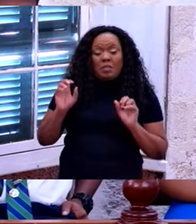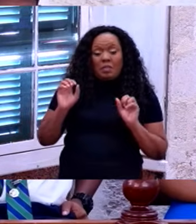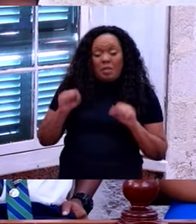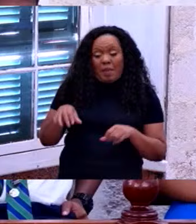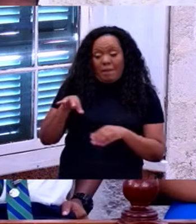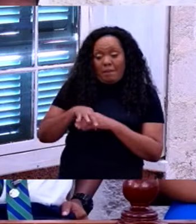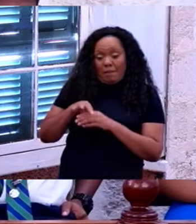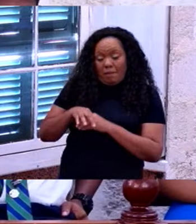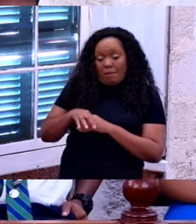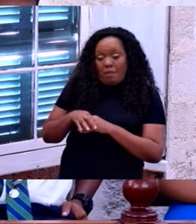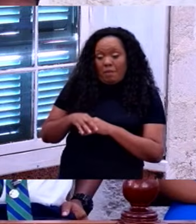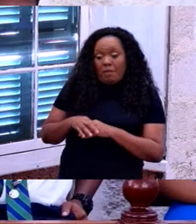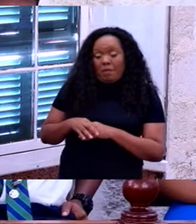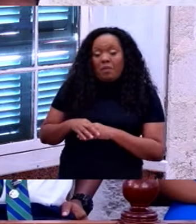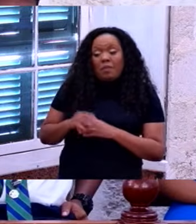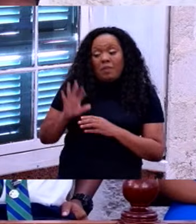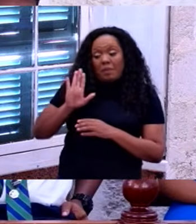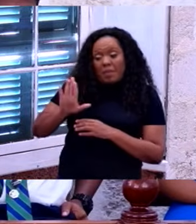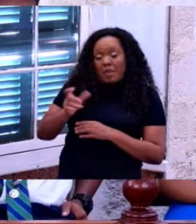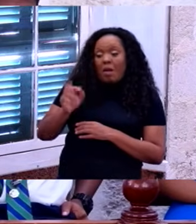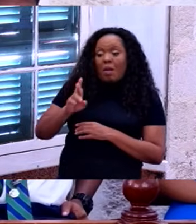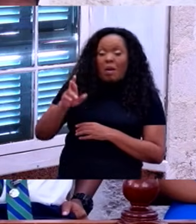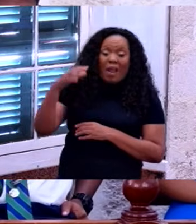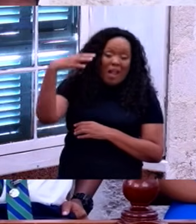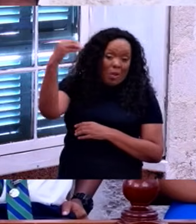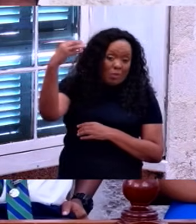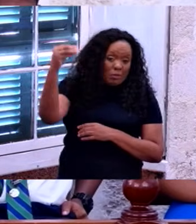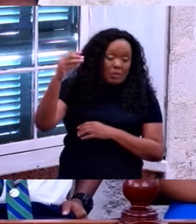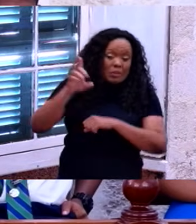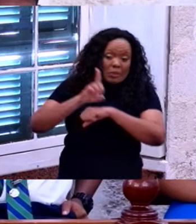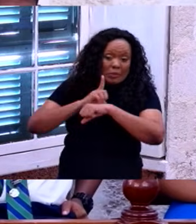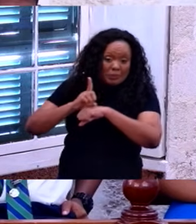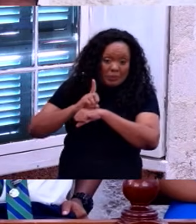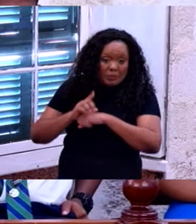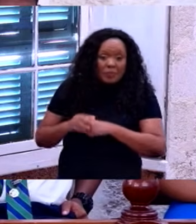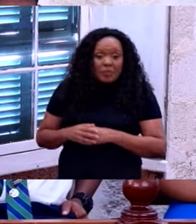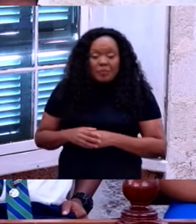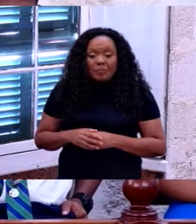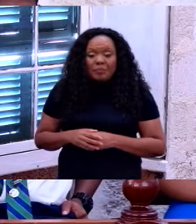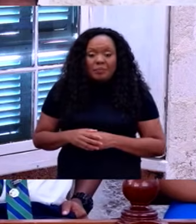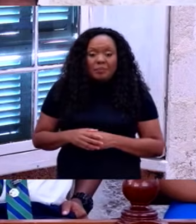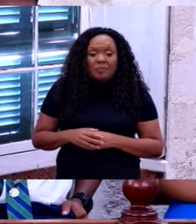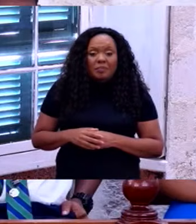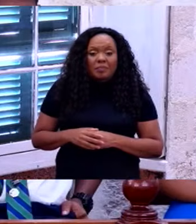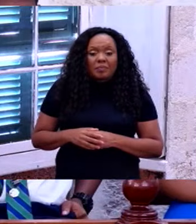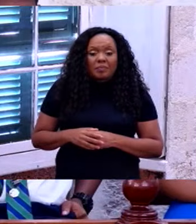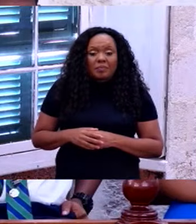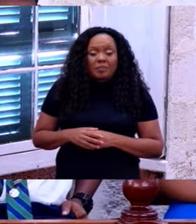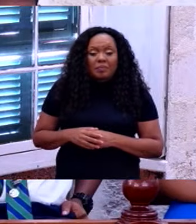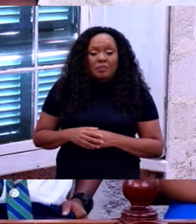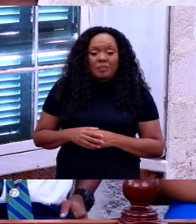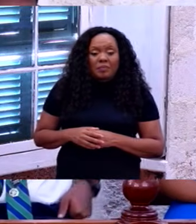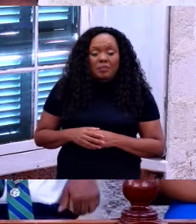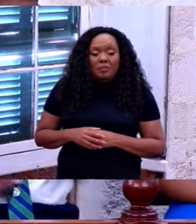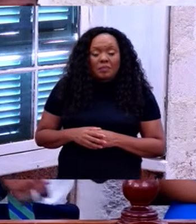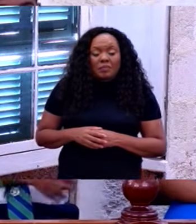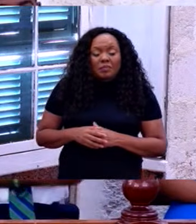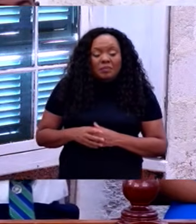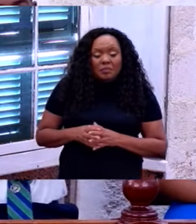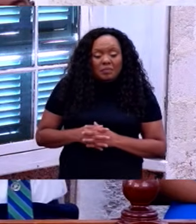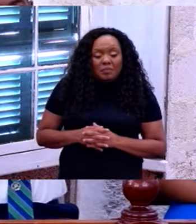give the option, either pick someone who is an MP or you go outside. The historical records show that